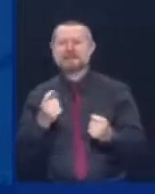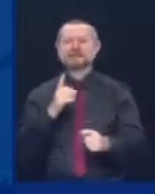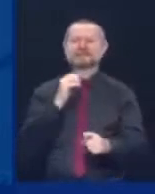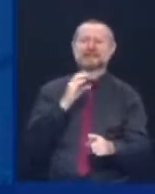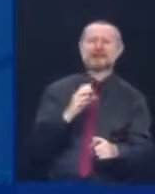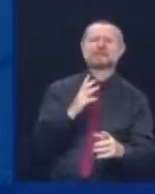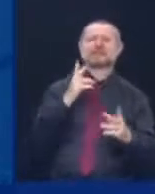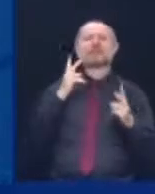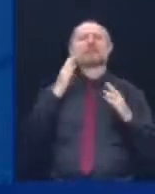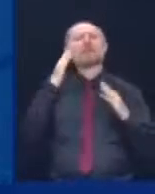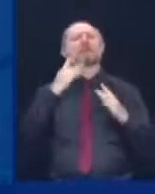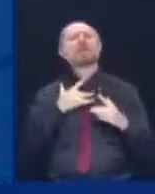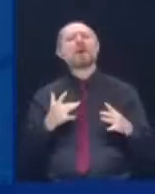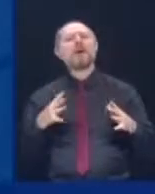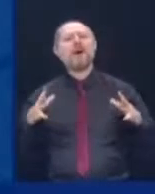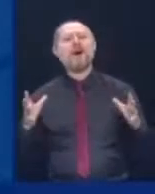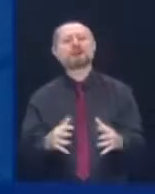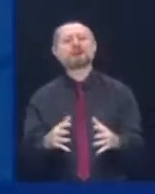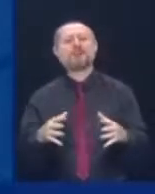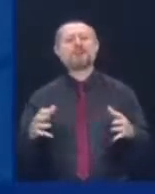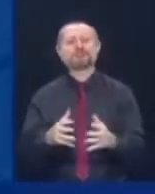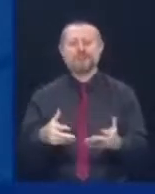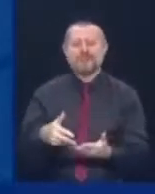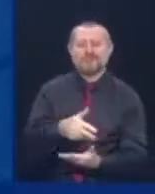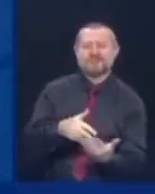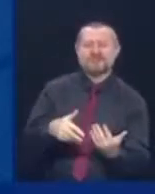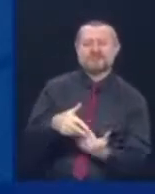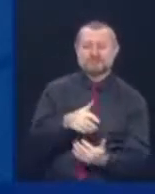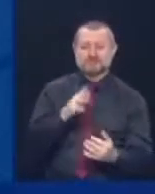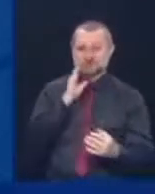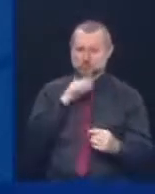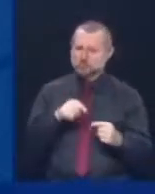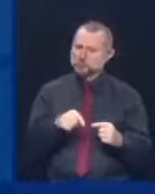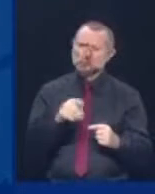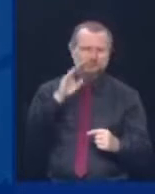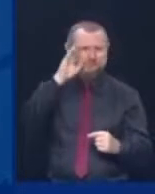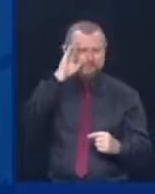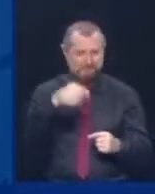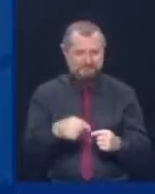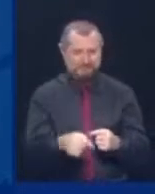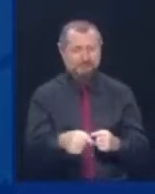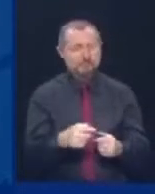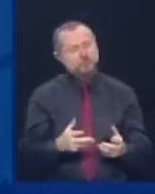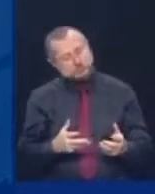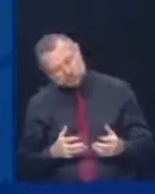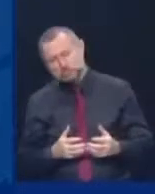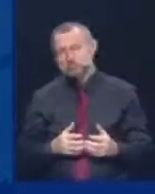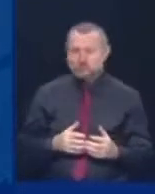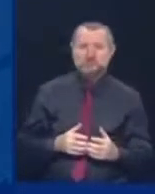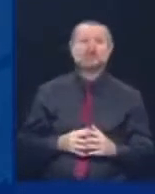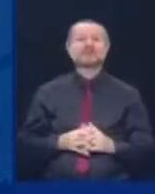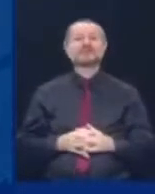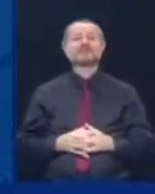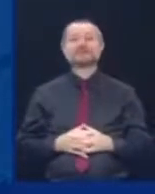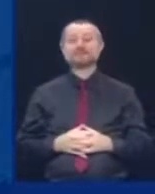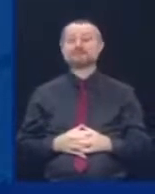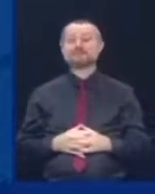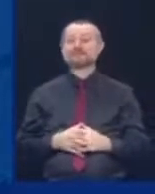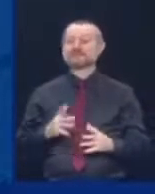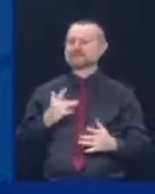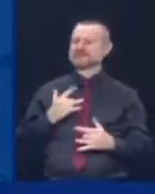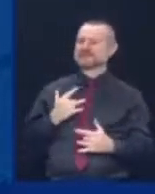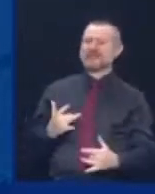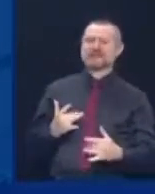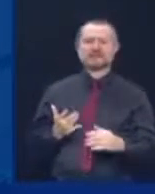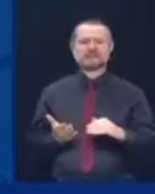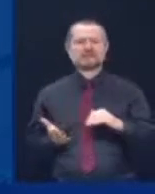Thanksgiving, Christmas, it's the high social season. Social activity goes way up